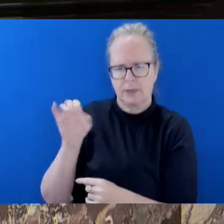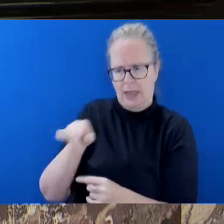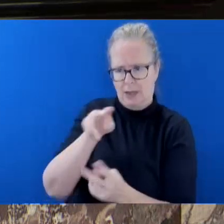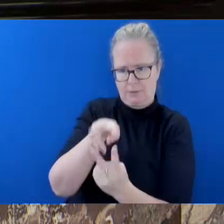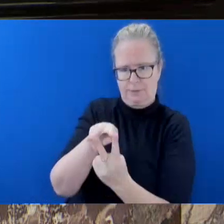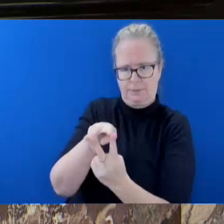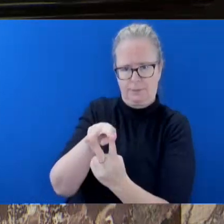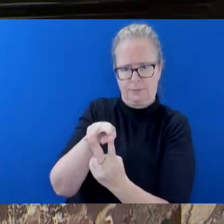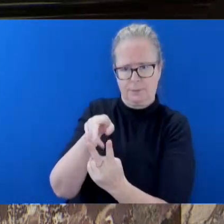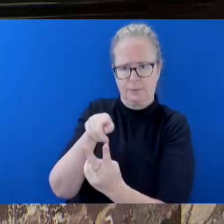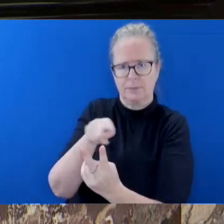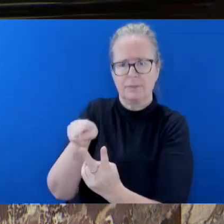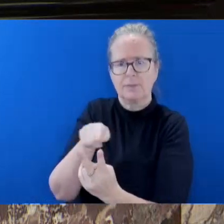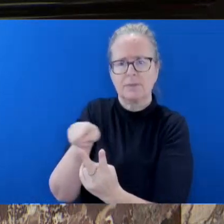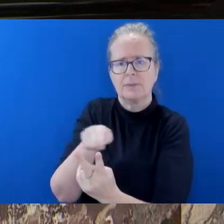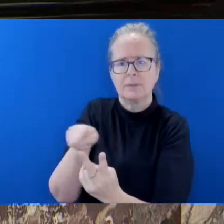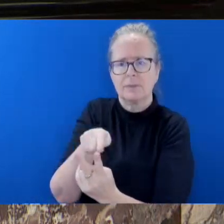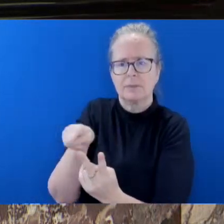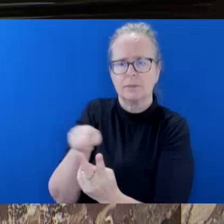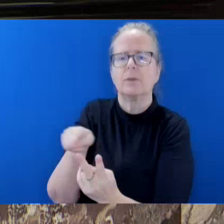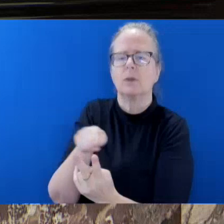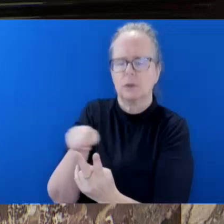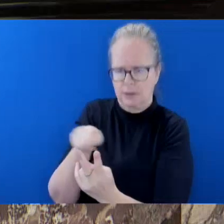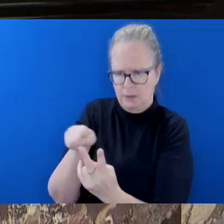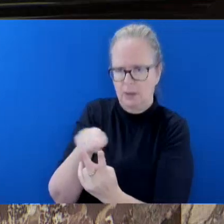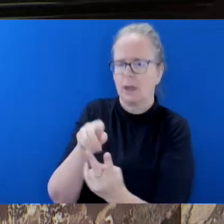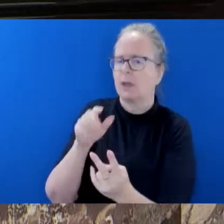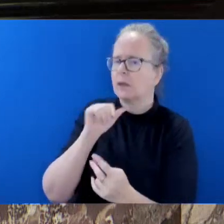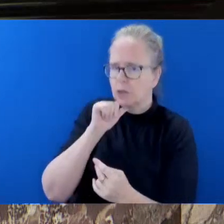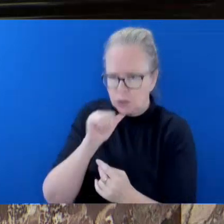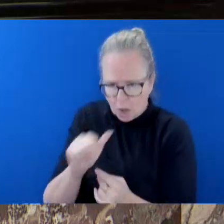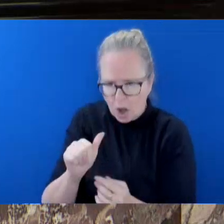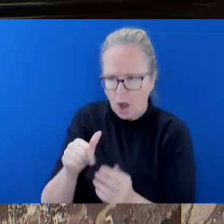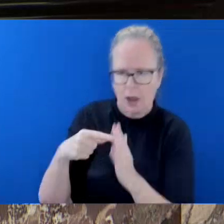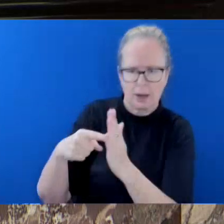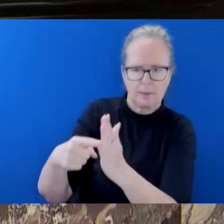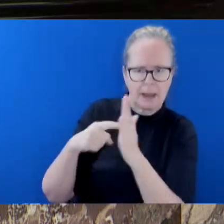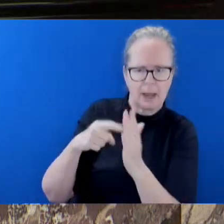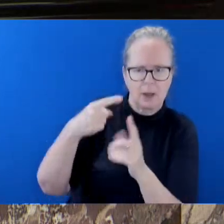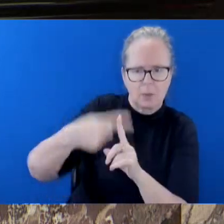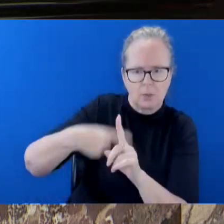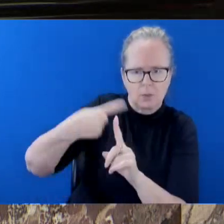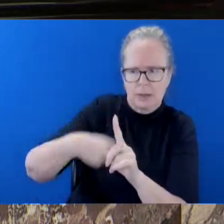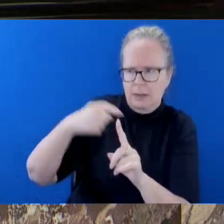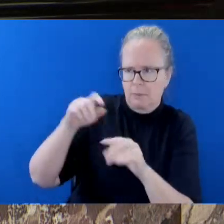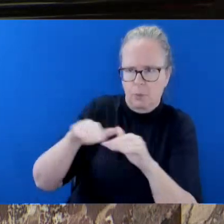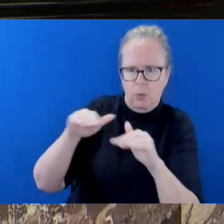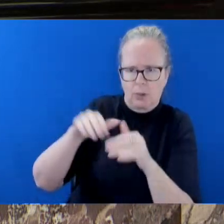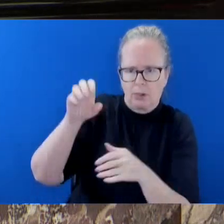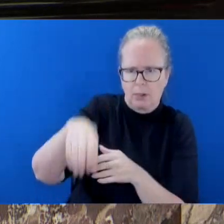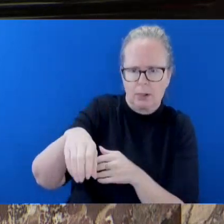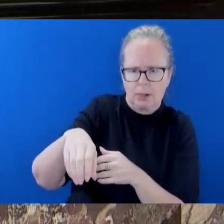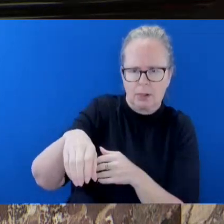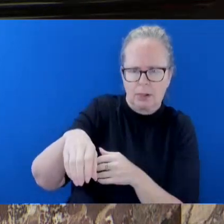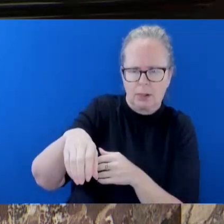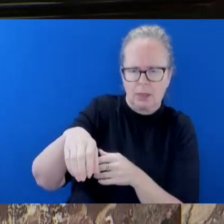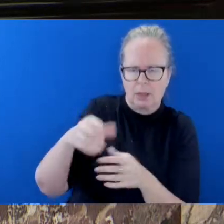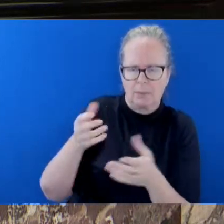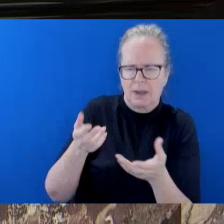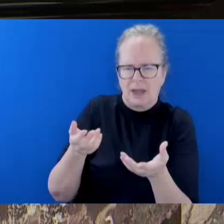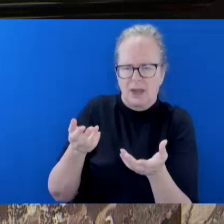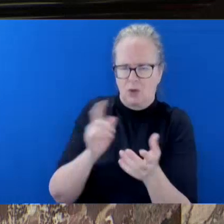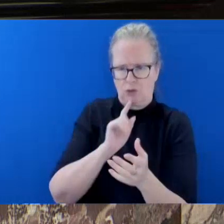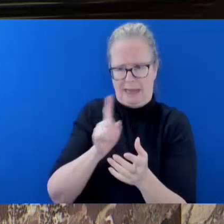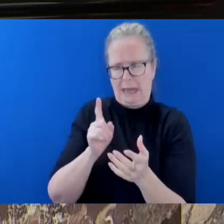a non-mandatory rental pool. These, to all intents and purposes, are hotels. The guests would not know